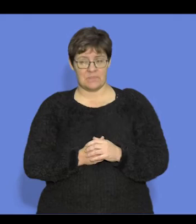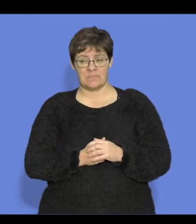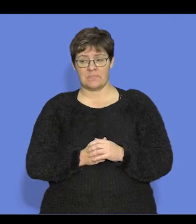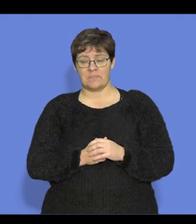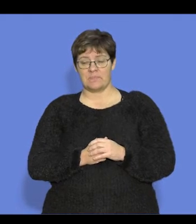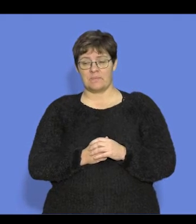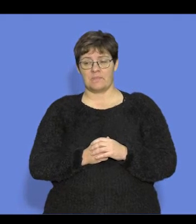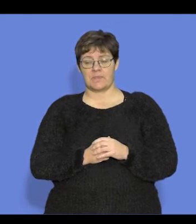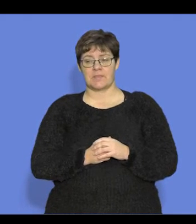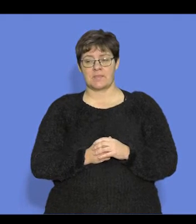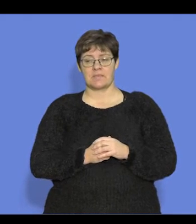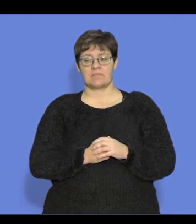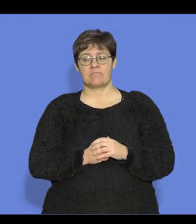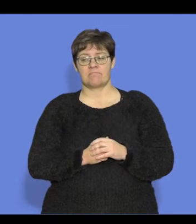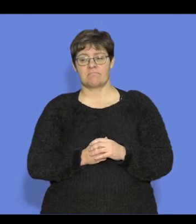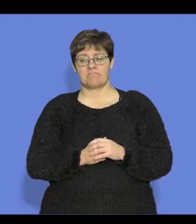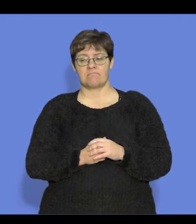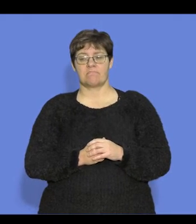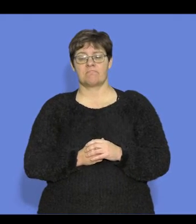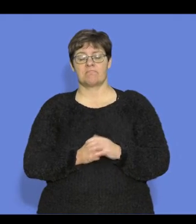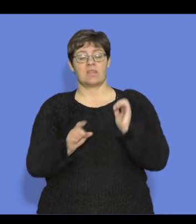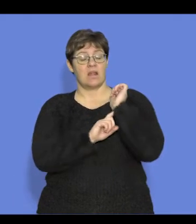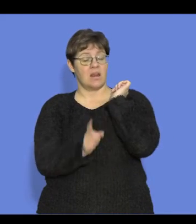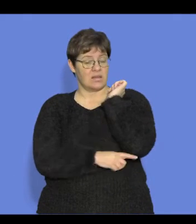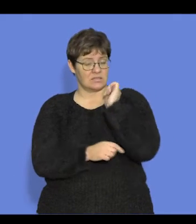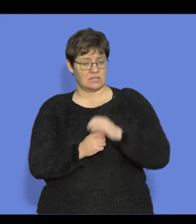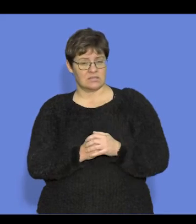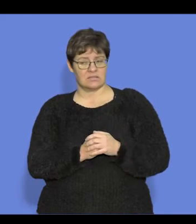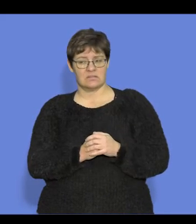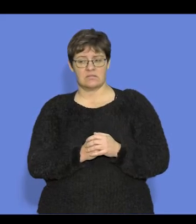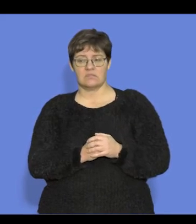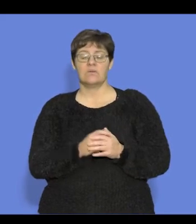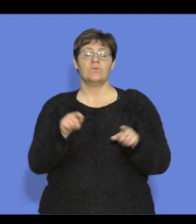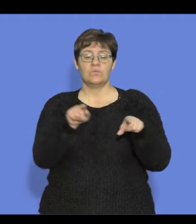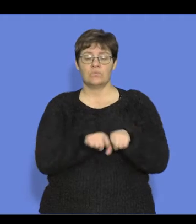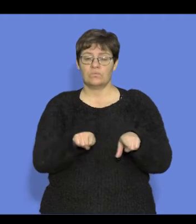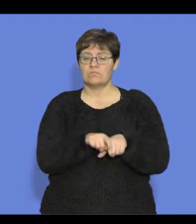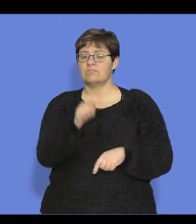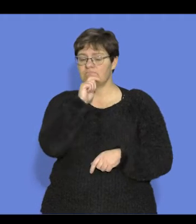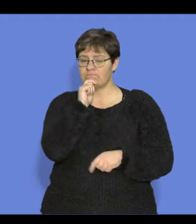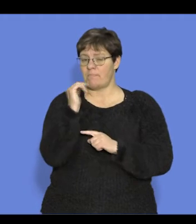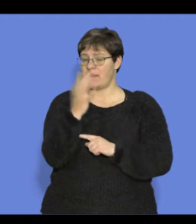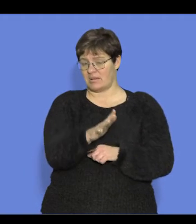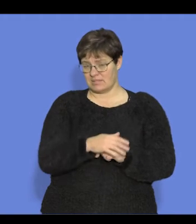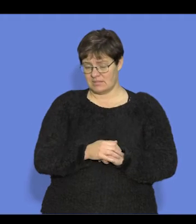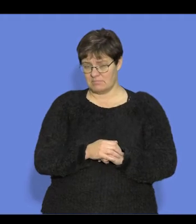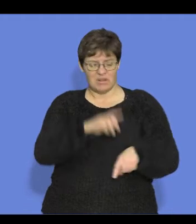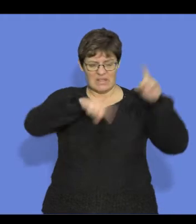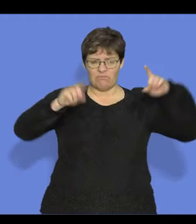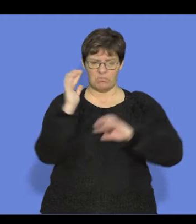of air movement. And then lastly, they must use the same plant.